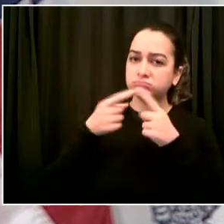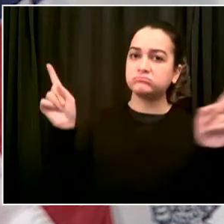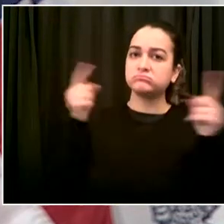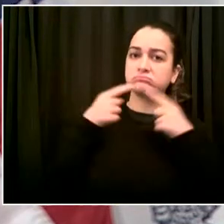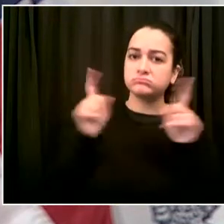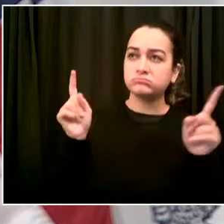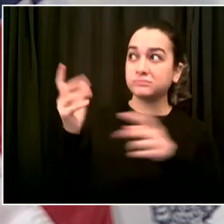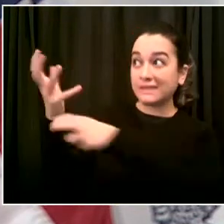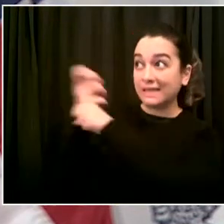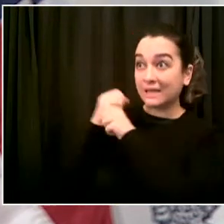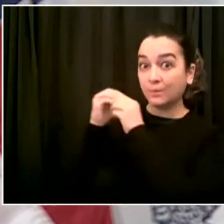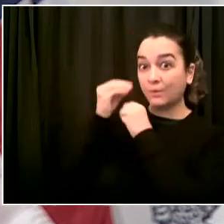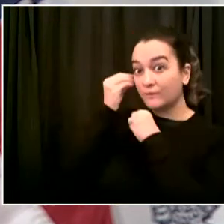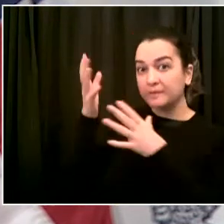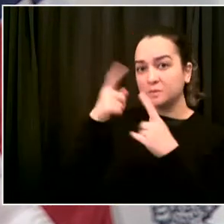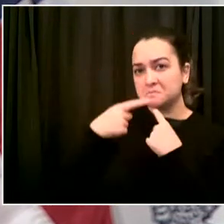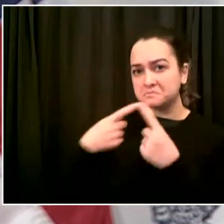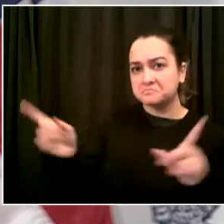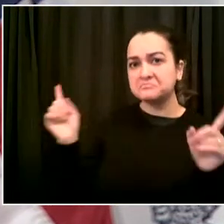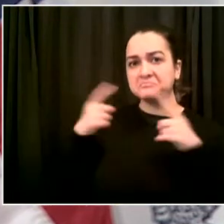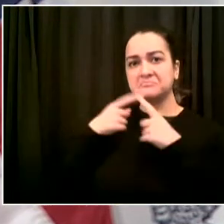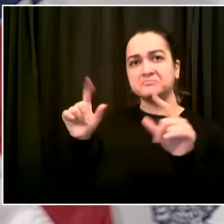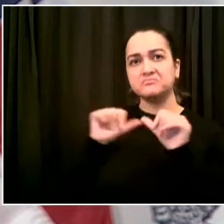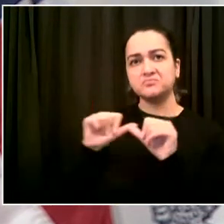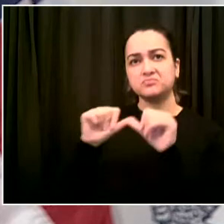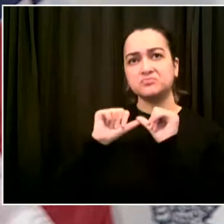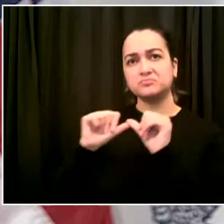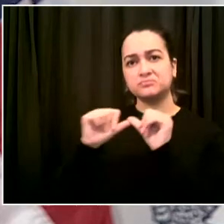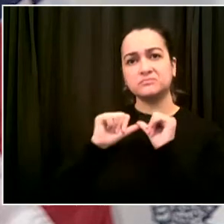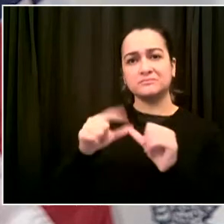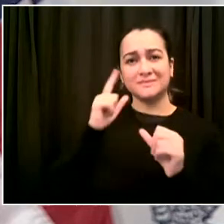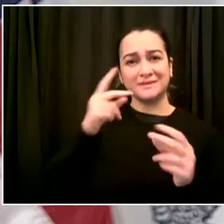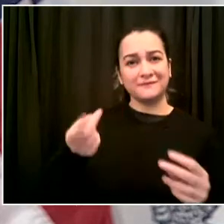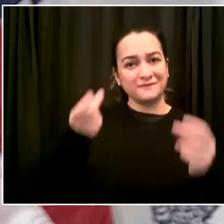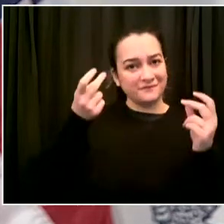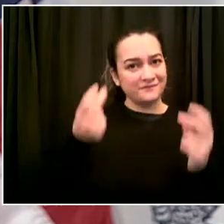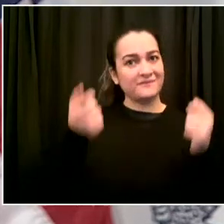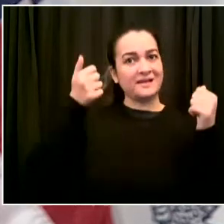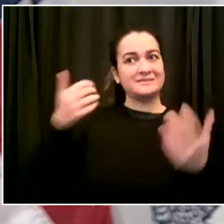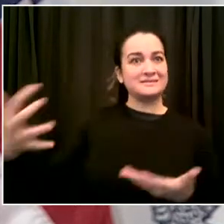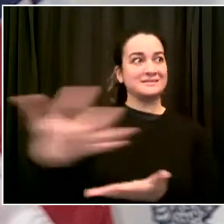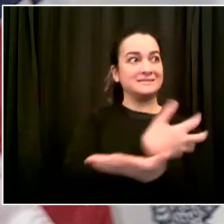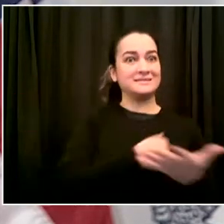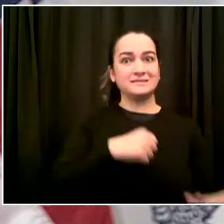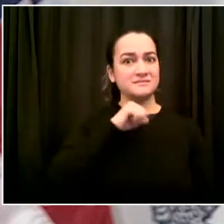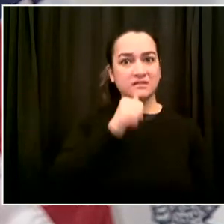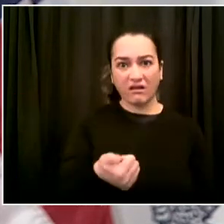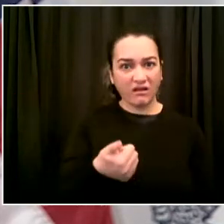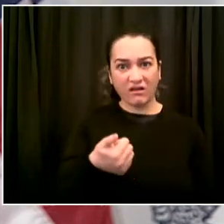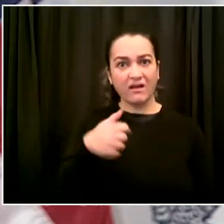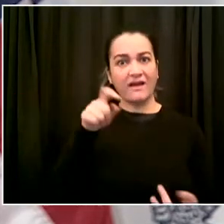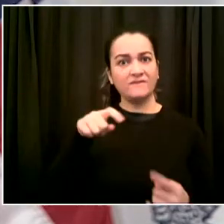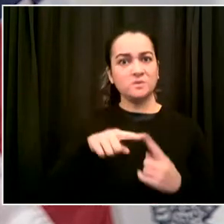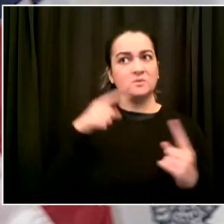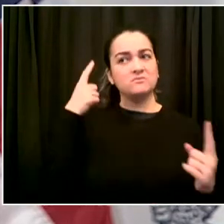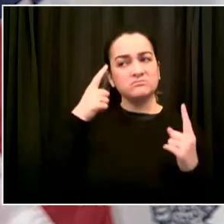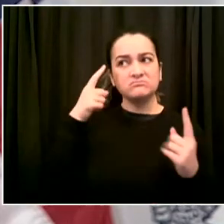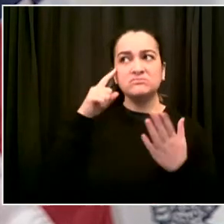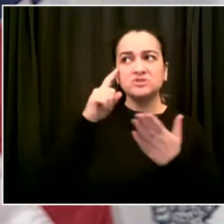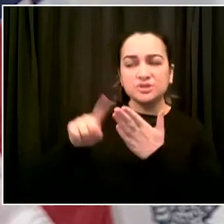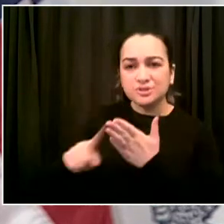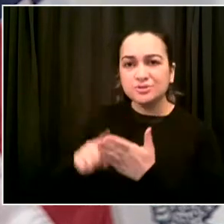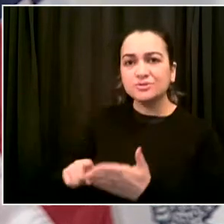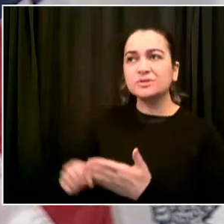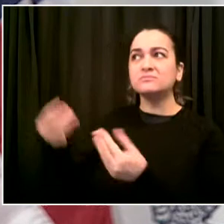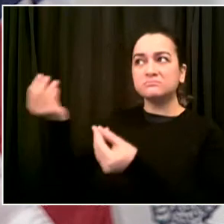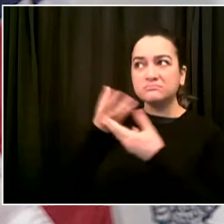all takes time to get it right, and we also would like more of the providers to give us accurate information. But the more we can break